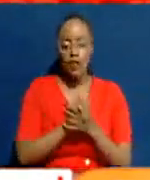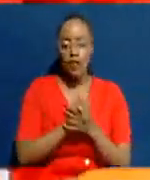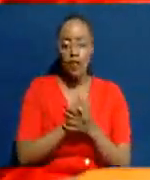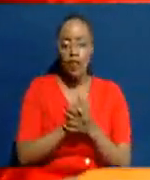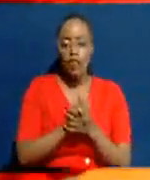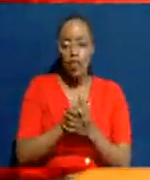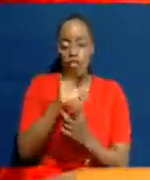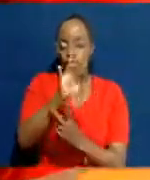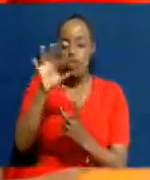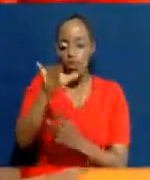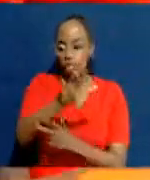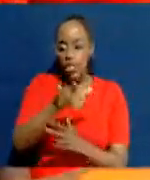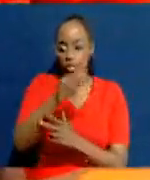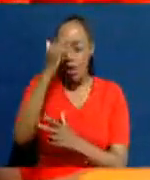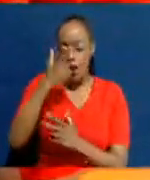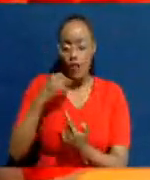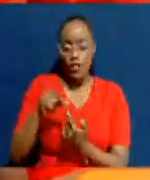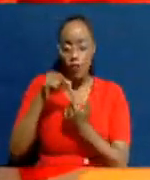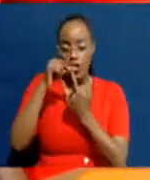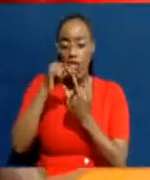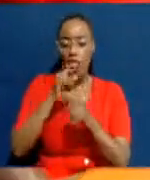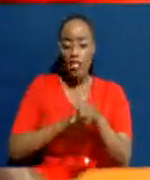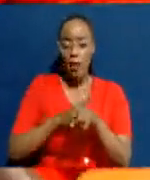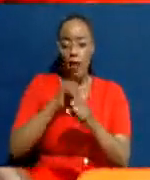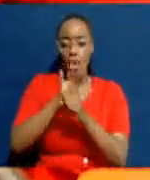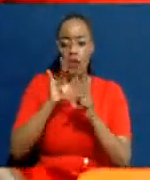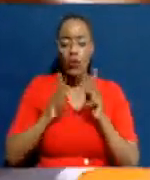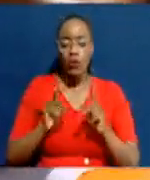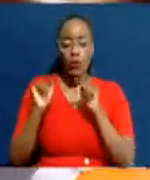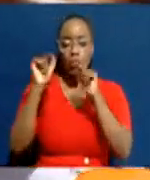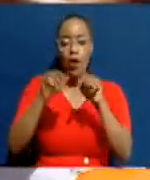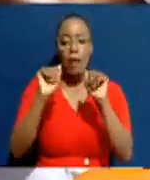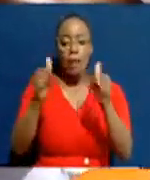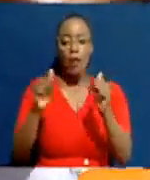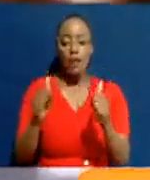they choose these locations out of special locations where a lot of people have never been.